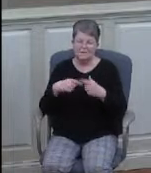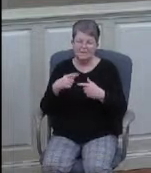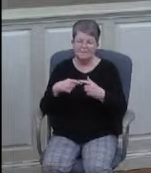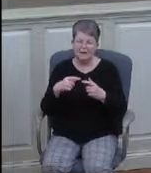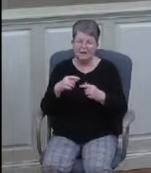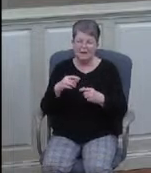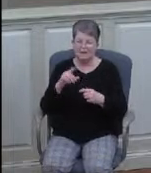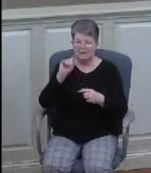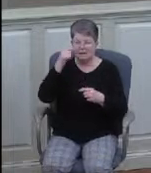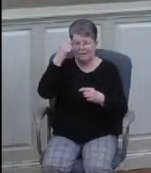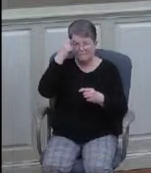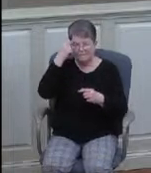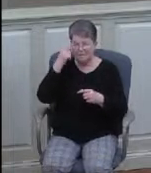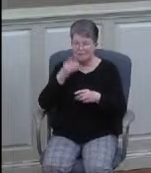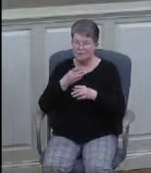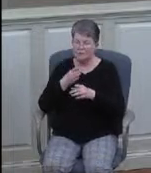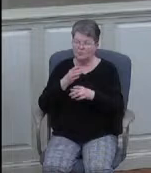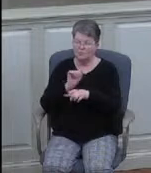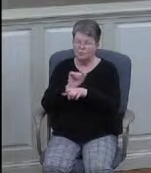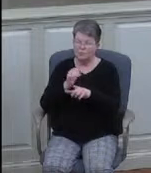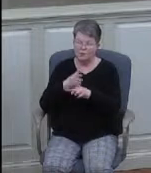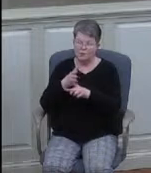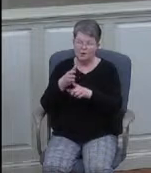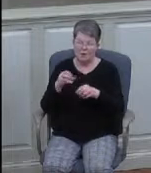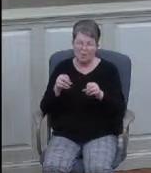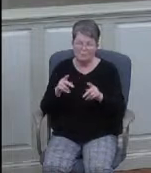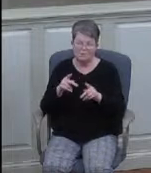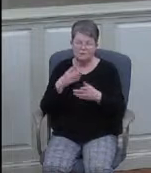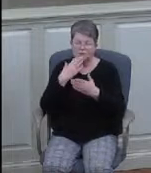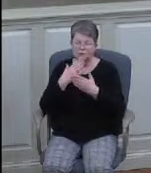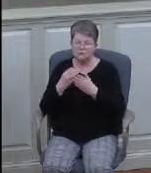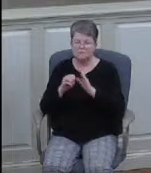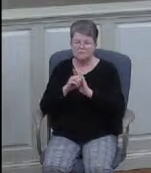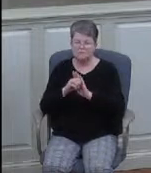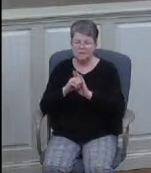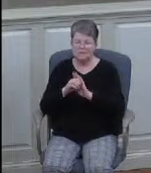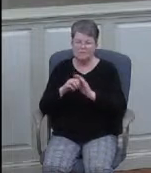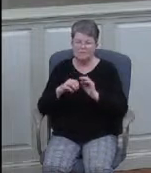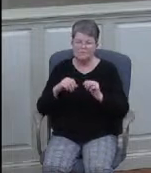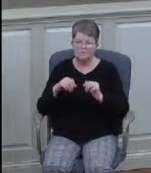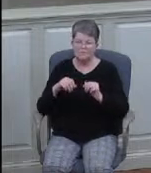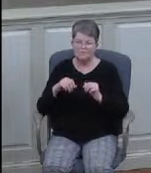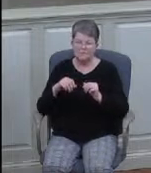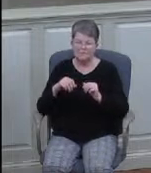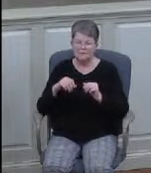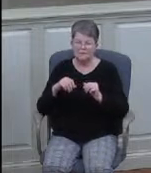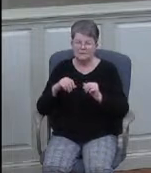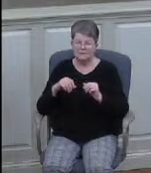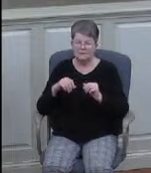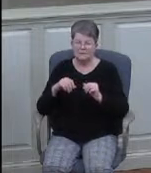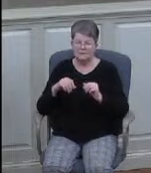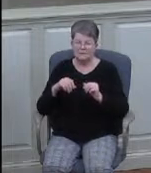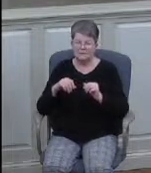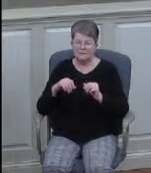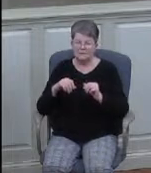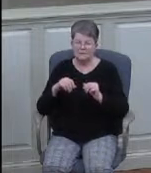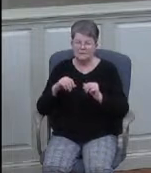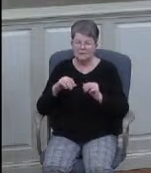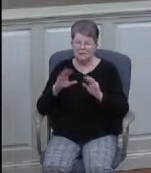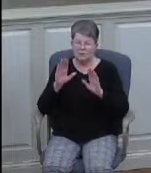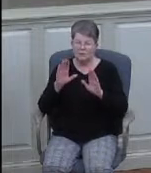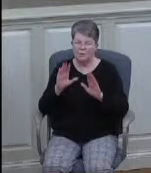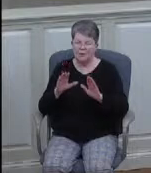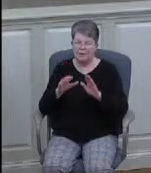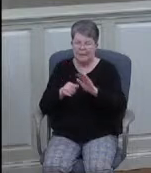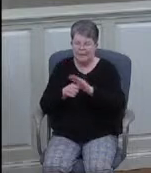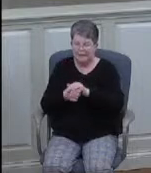municipality, excuse me, career opportunities. Right, like, right. You know, a good example is a great, and I hate to say, a great hidden career